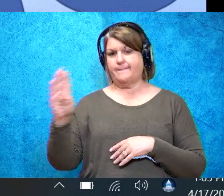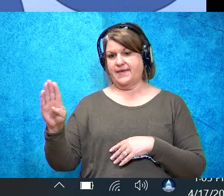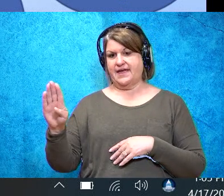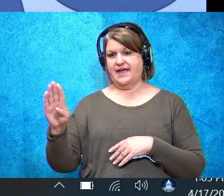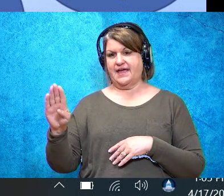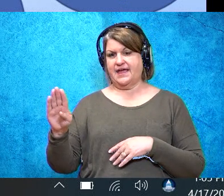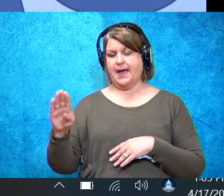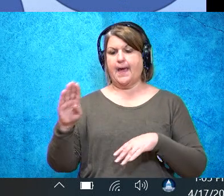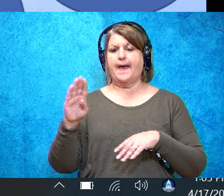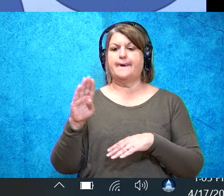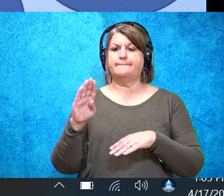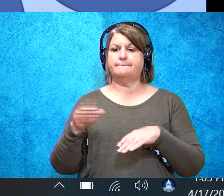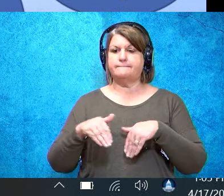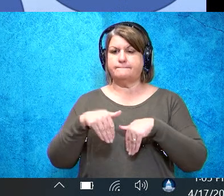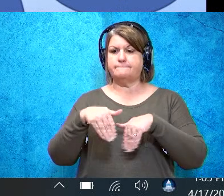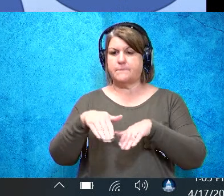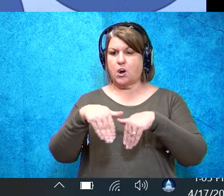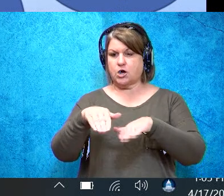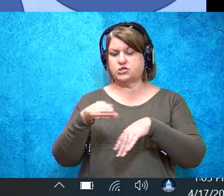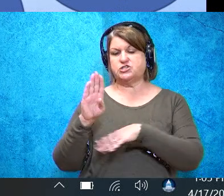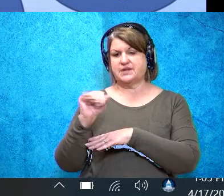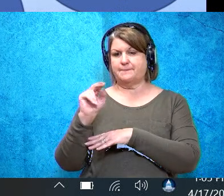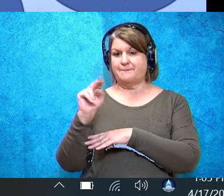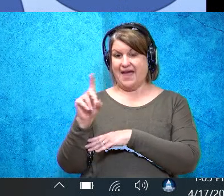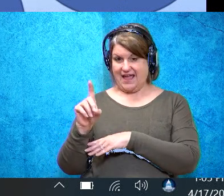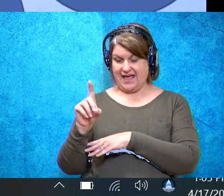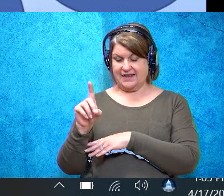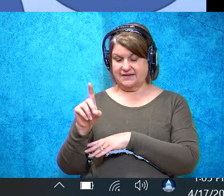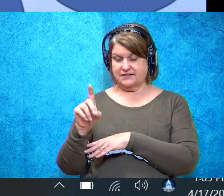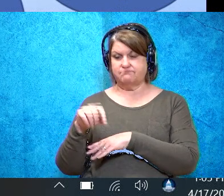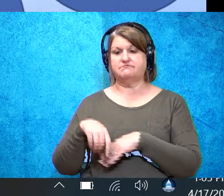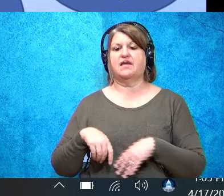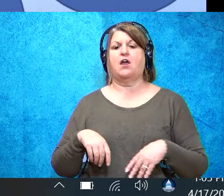band, or varsity athletics.